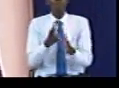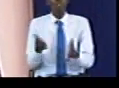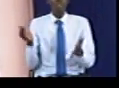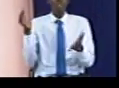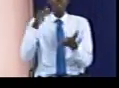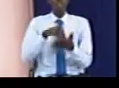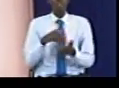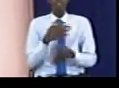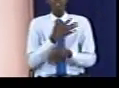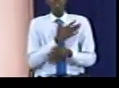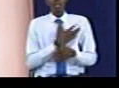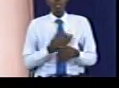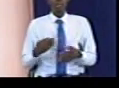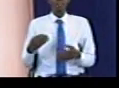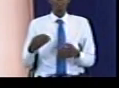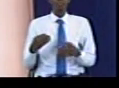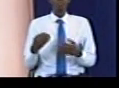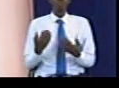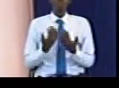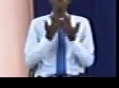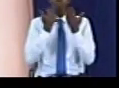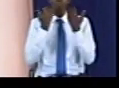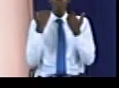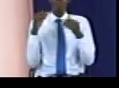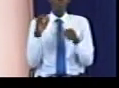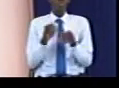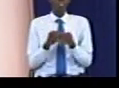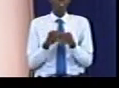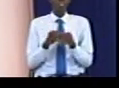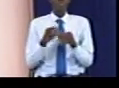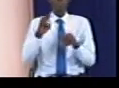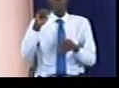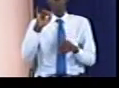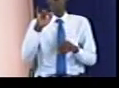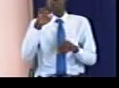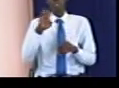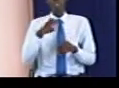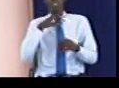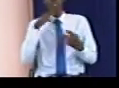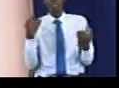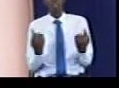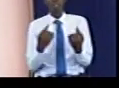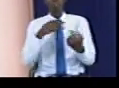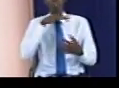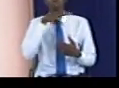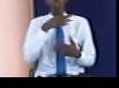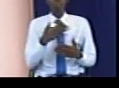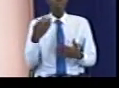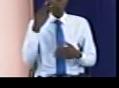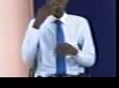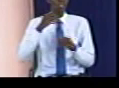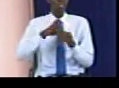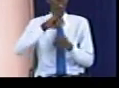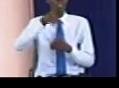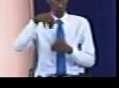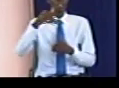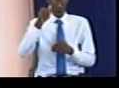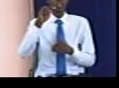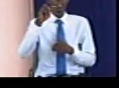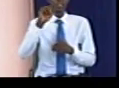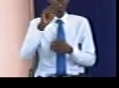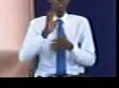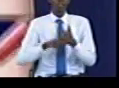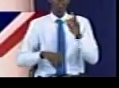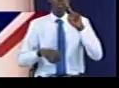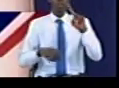wallowing in the mire. Look at James chapter 1. James chapter 1. I'm reading from verse 27.